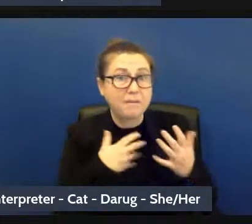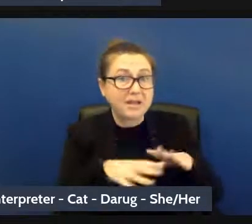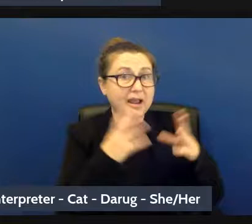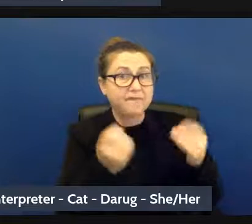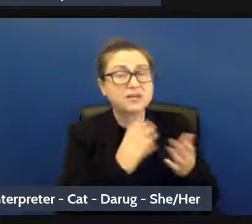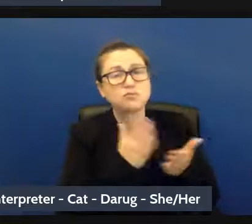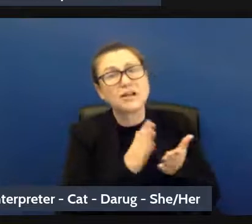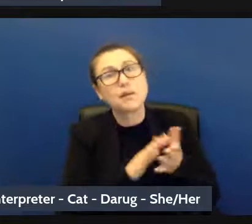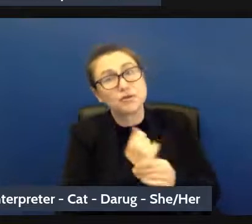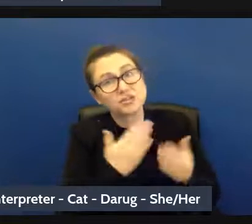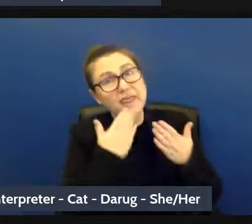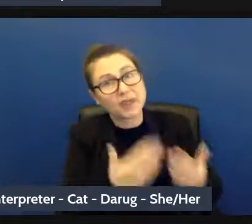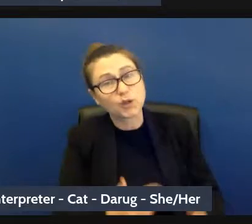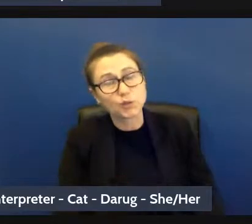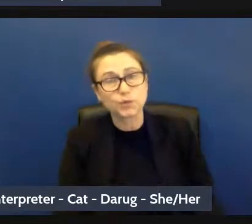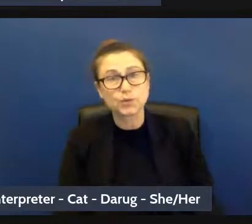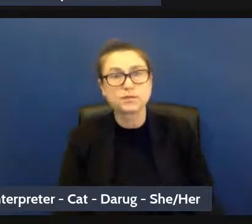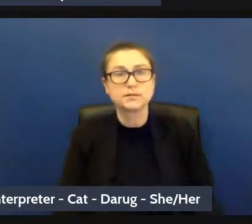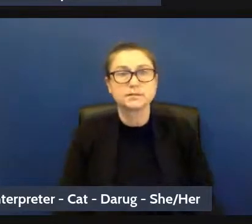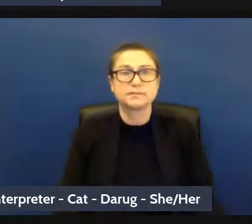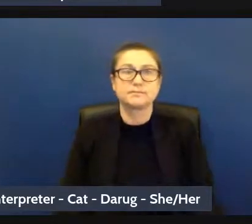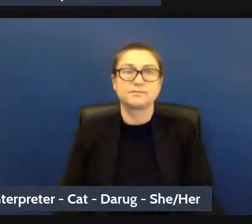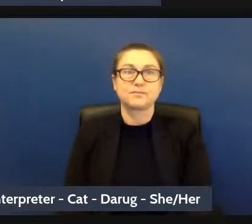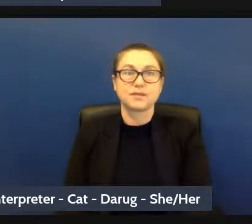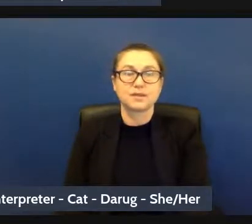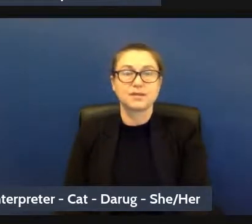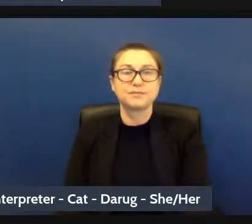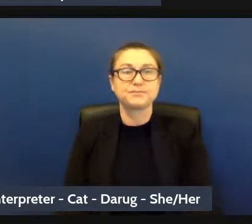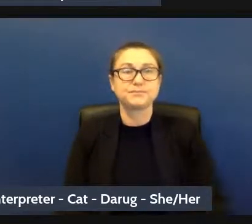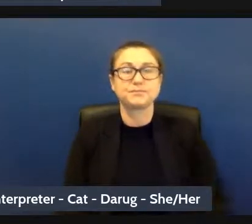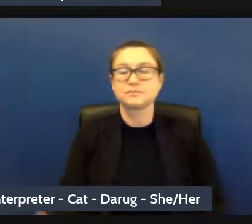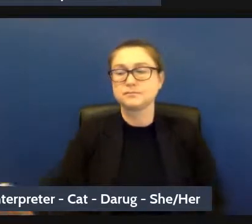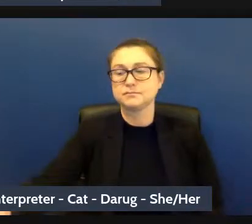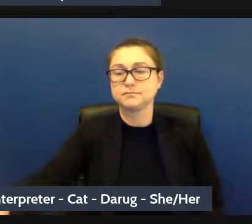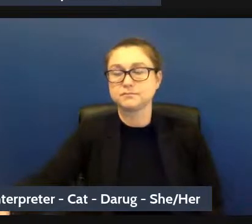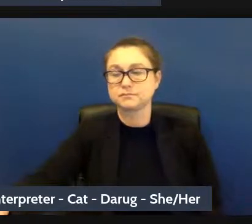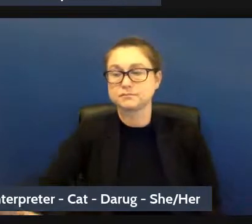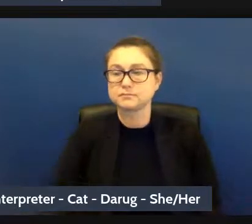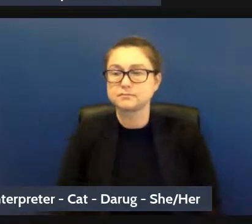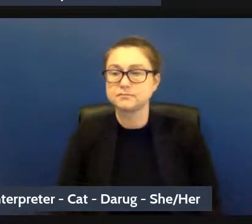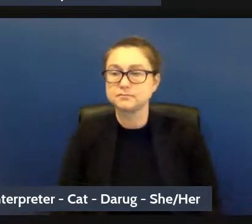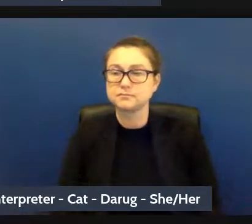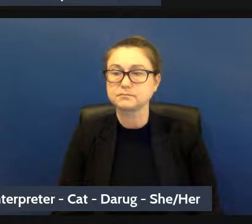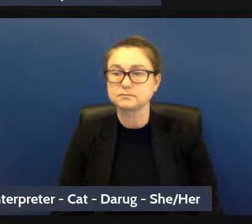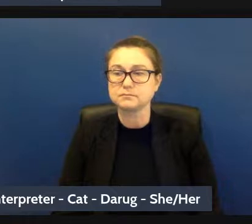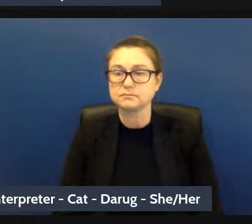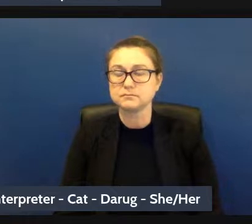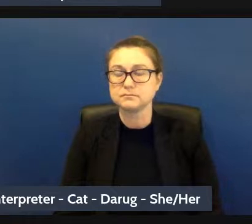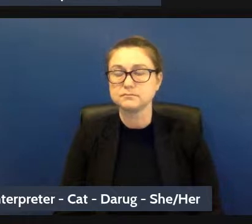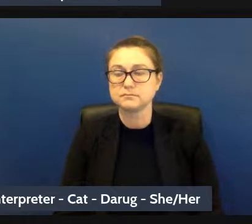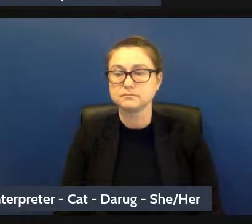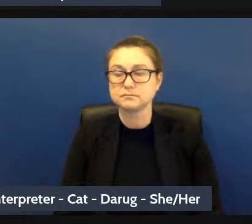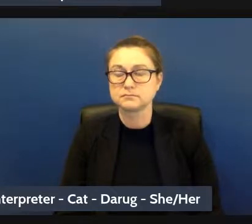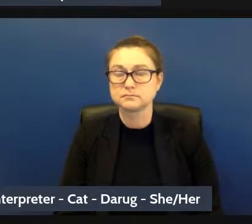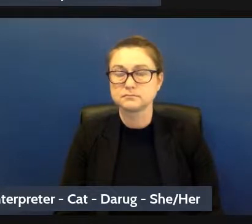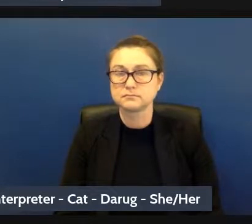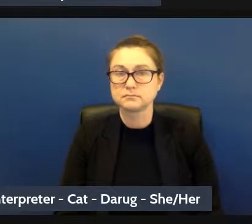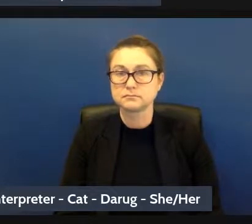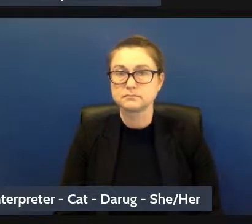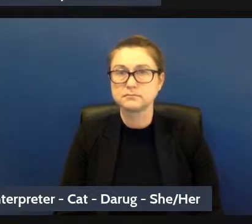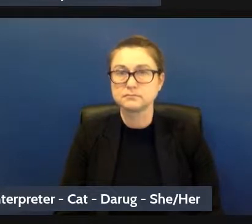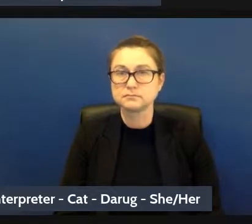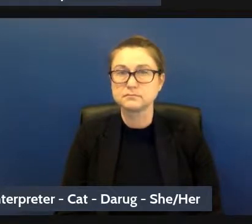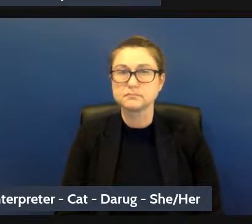Beck. Just know that you can talk more and find out, more about this